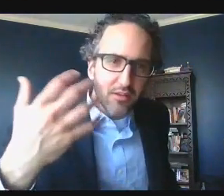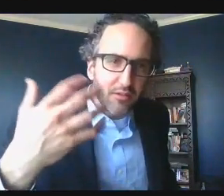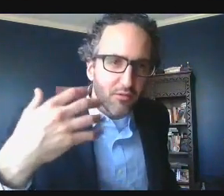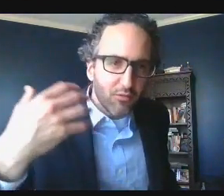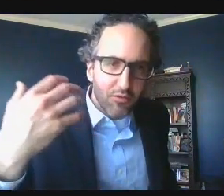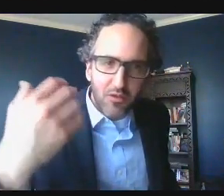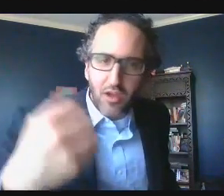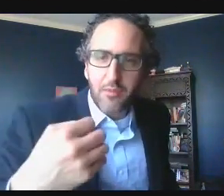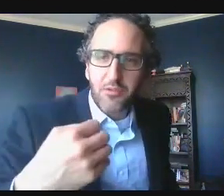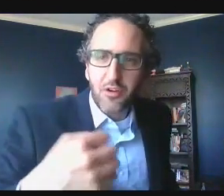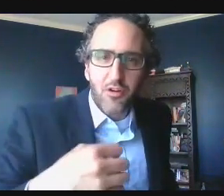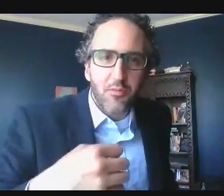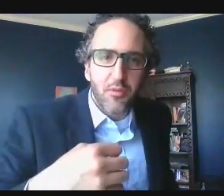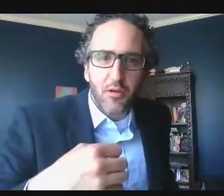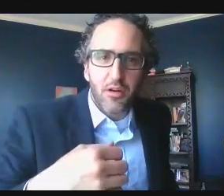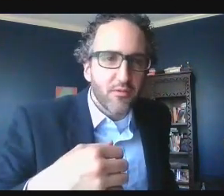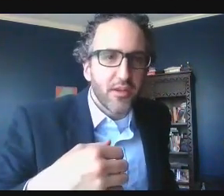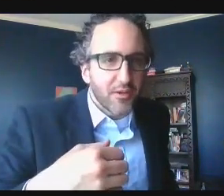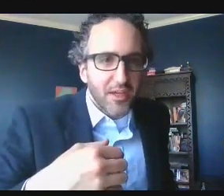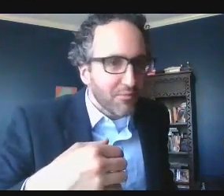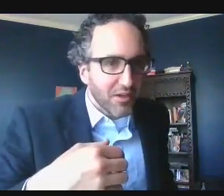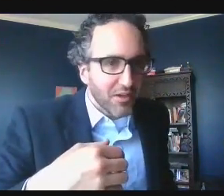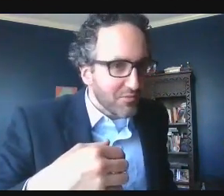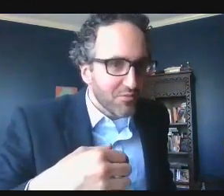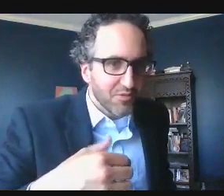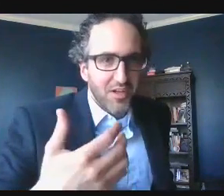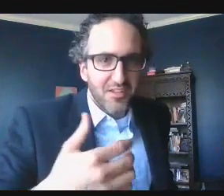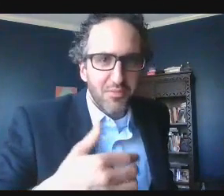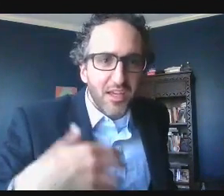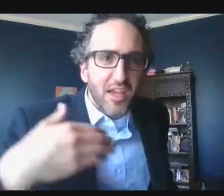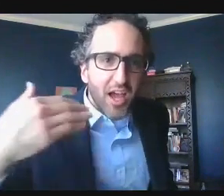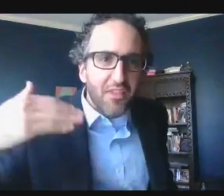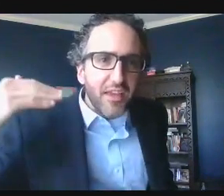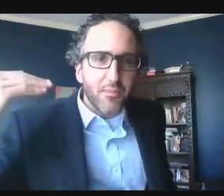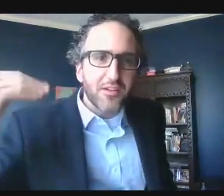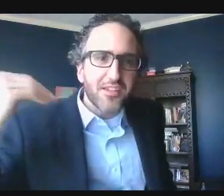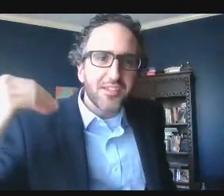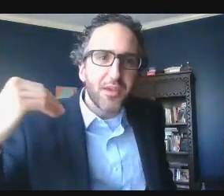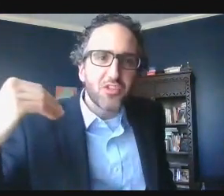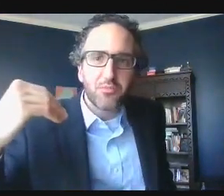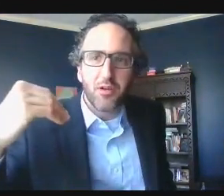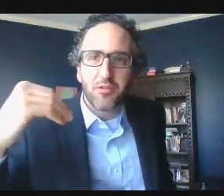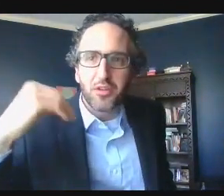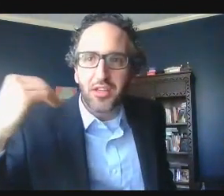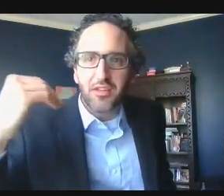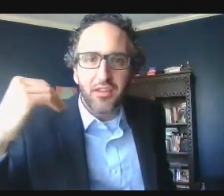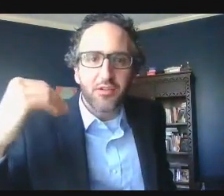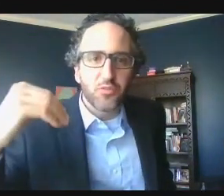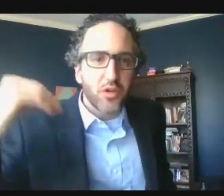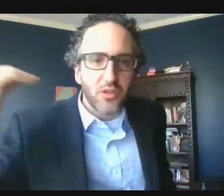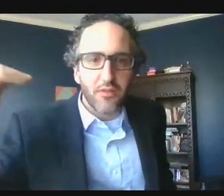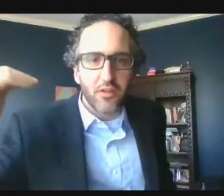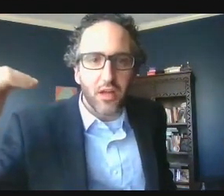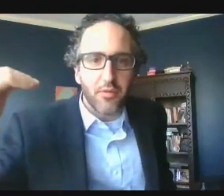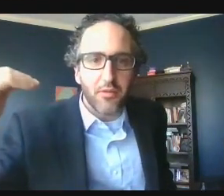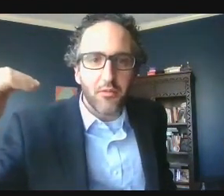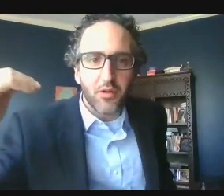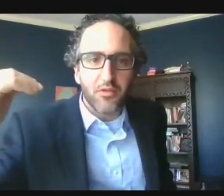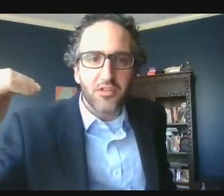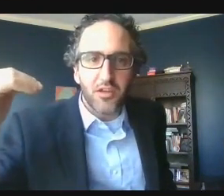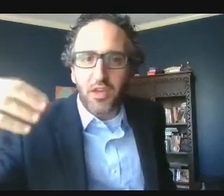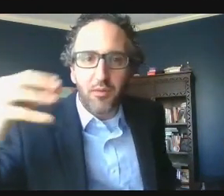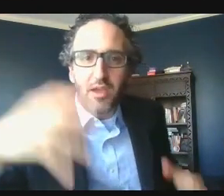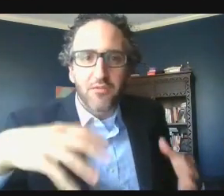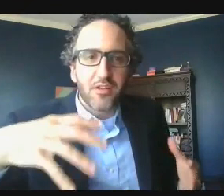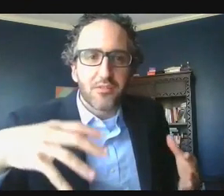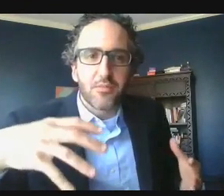type term or a video game type term is what it ends up being. I think the participation part really in there is where you level up, where you say, okay, we